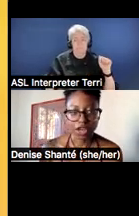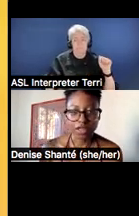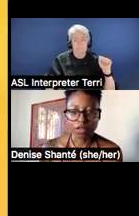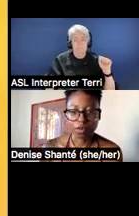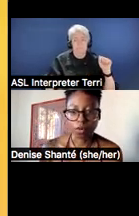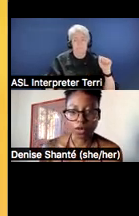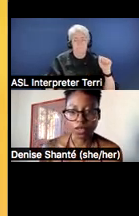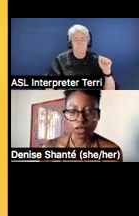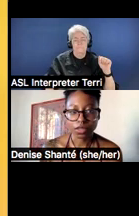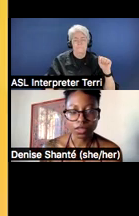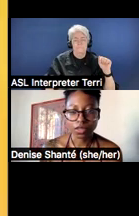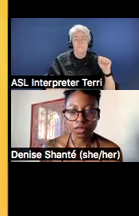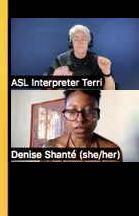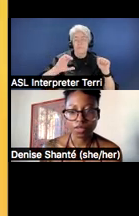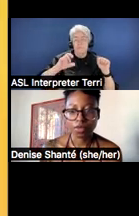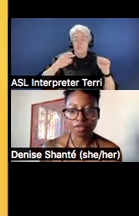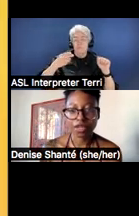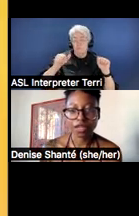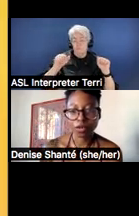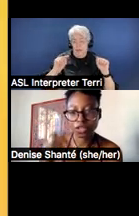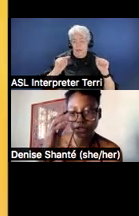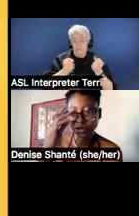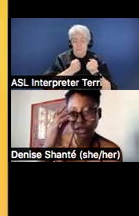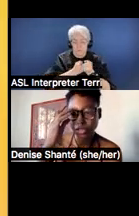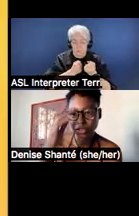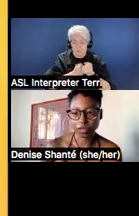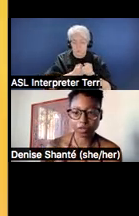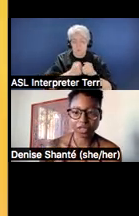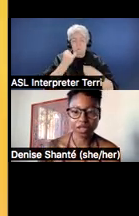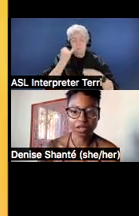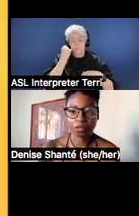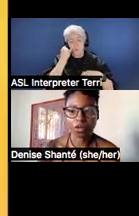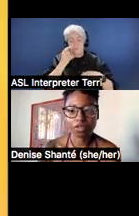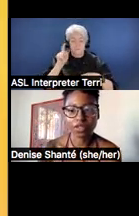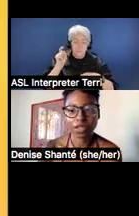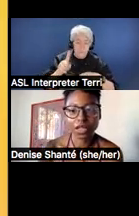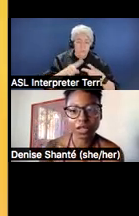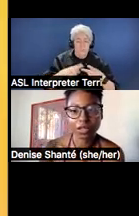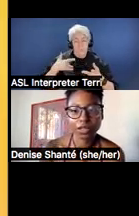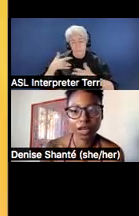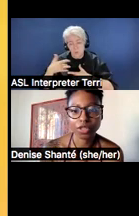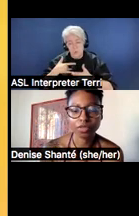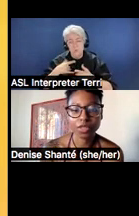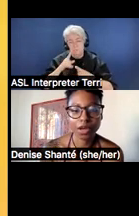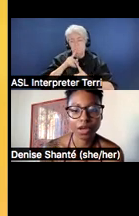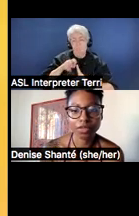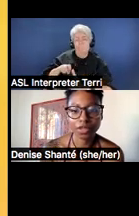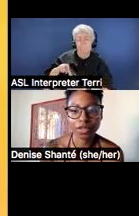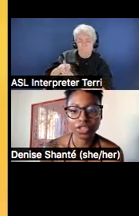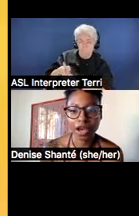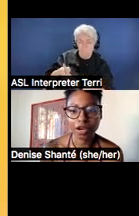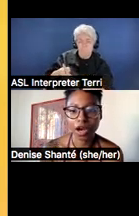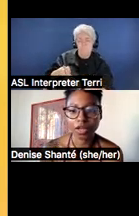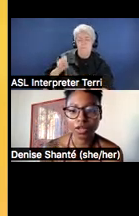For chat support, if you have any questions or concern, please give one of the facilitators time to respond